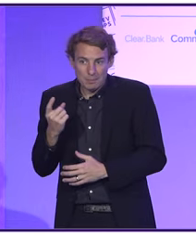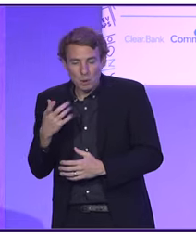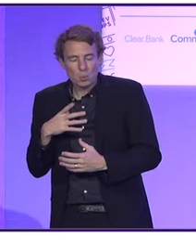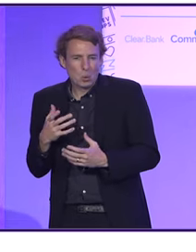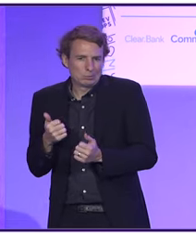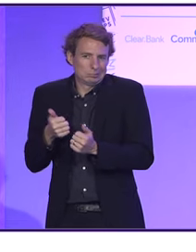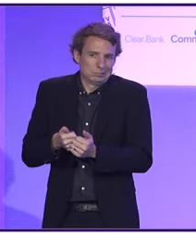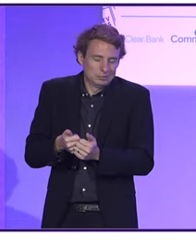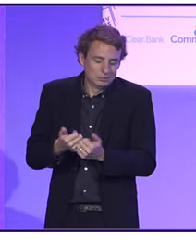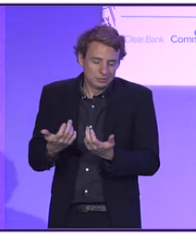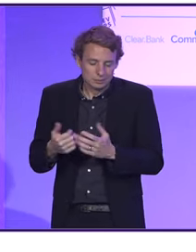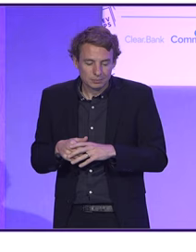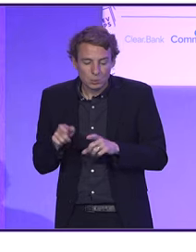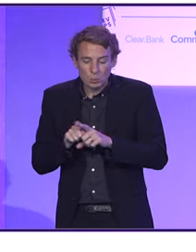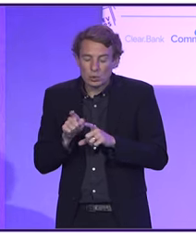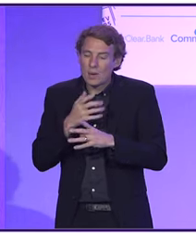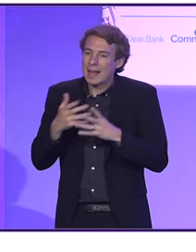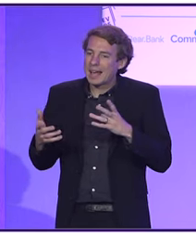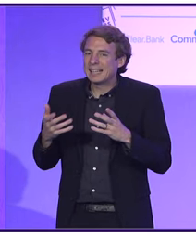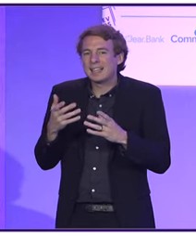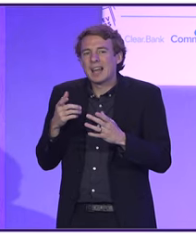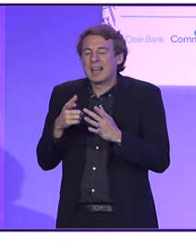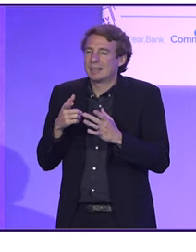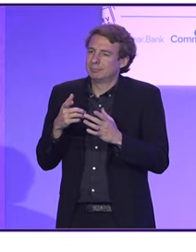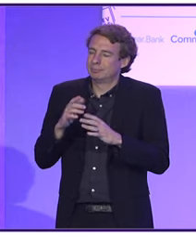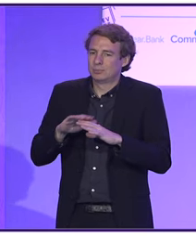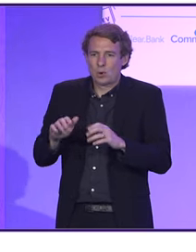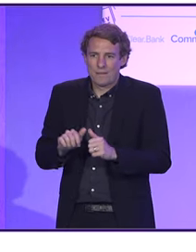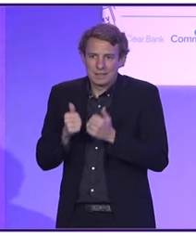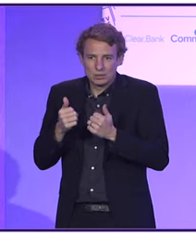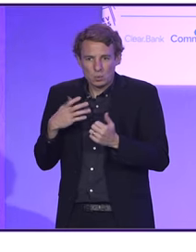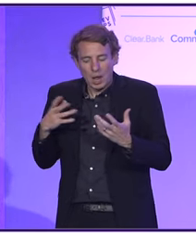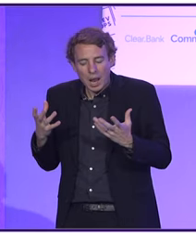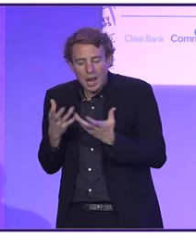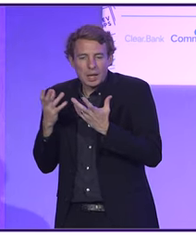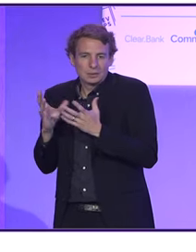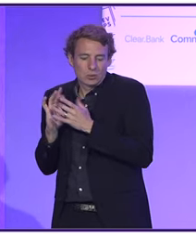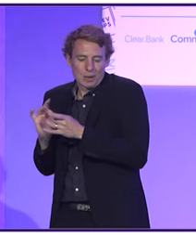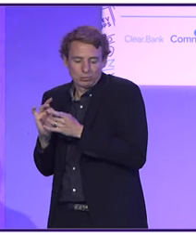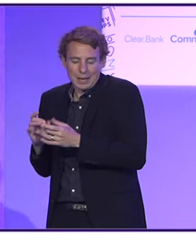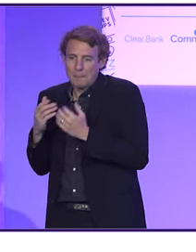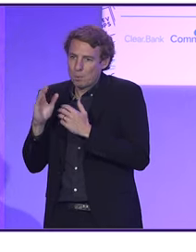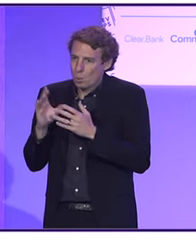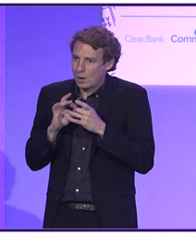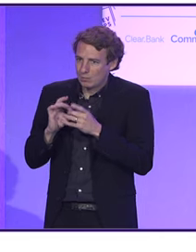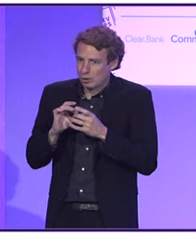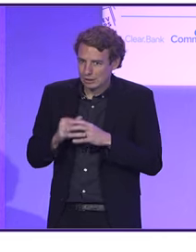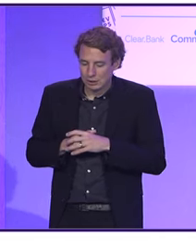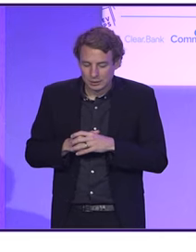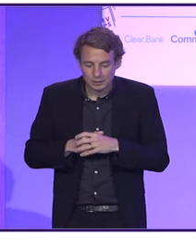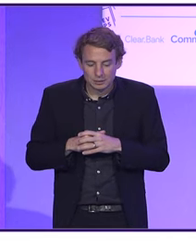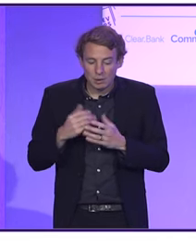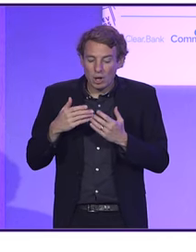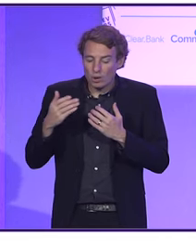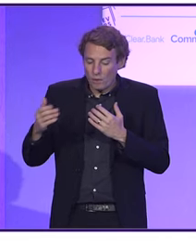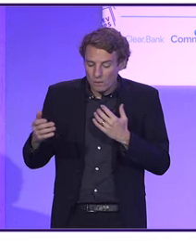improve team efficiency, through some light automation and more collaboration within the team. I know this is a low-hanging fruit, but going forward, devs